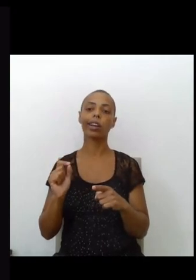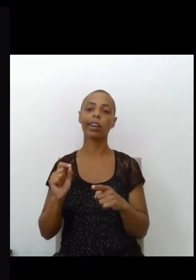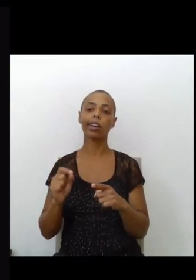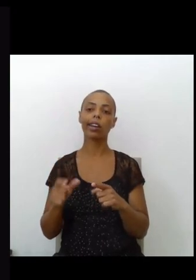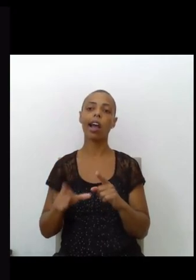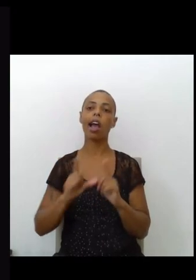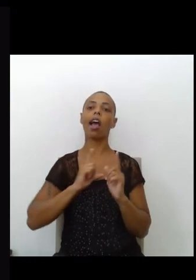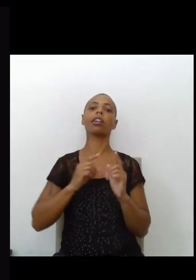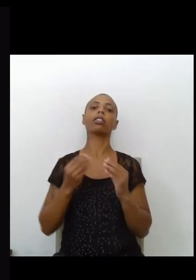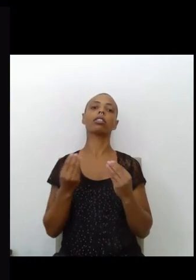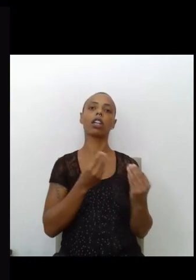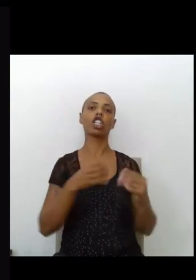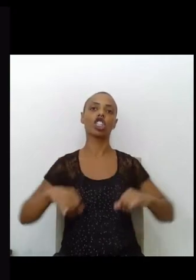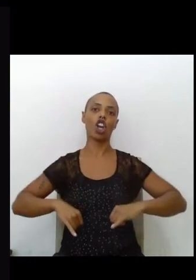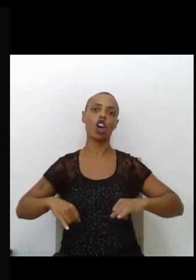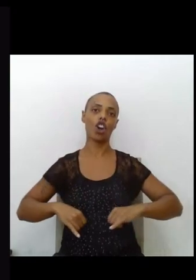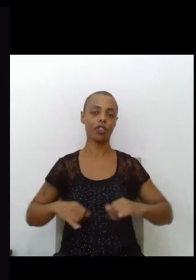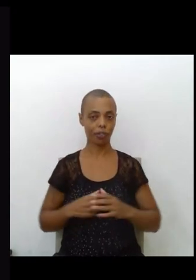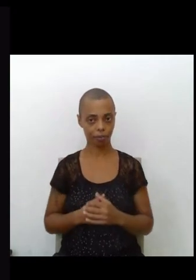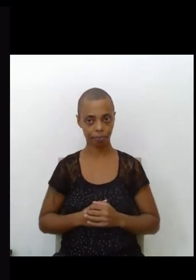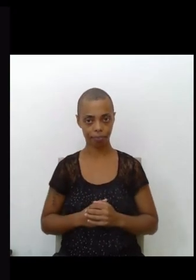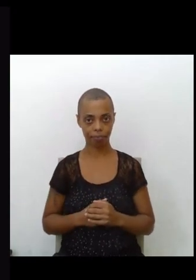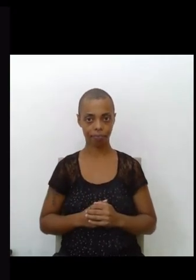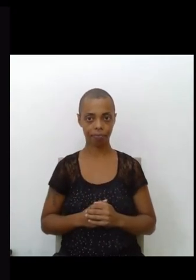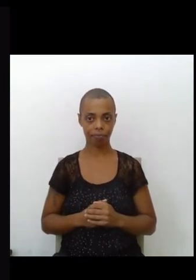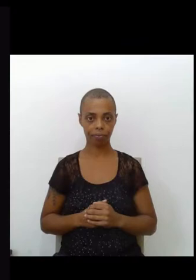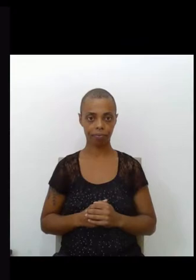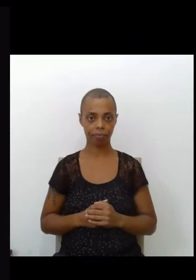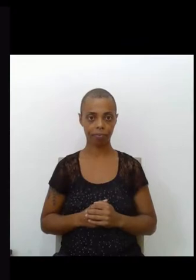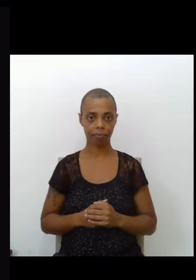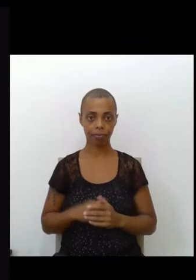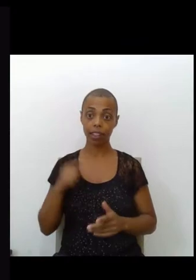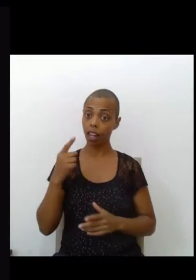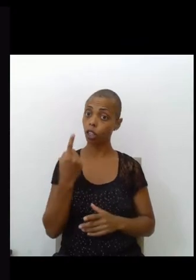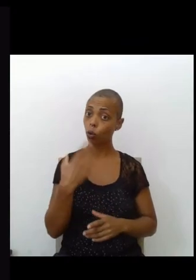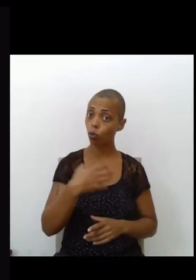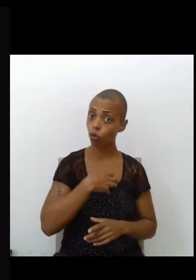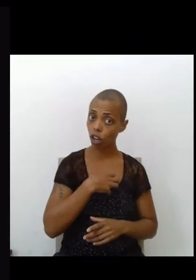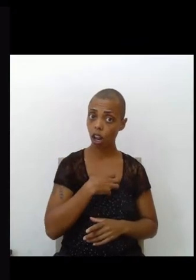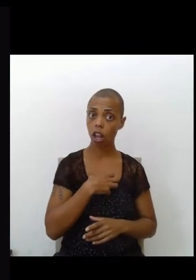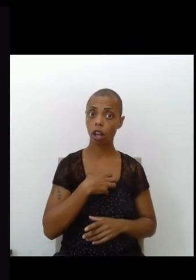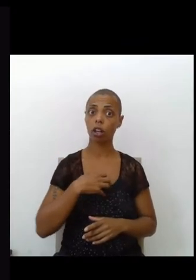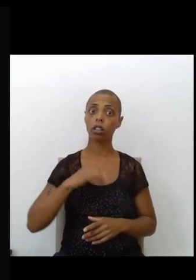repurposing language as a protest and resistance